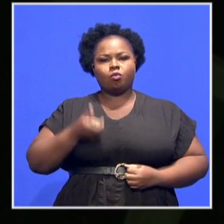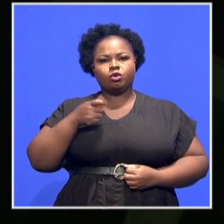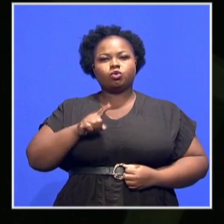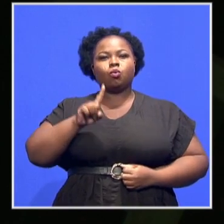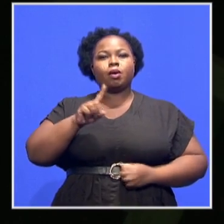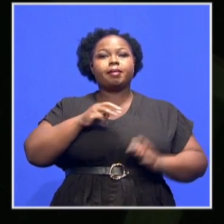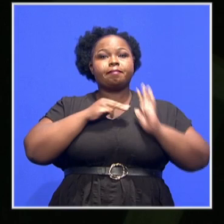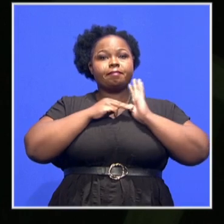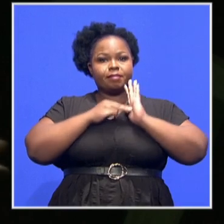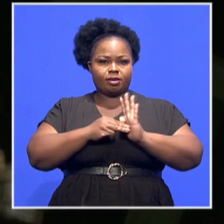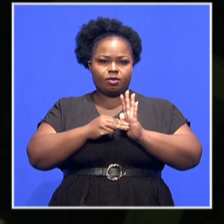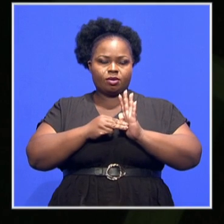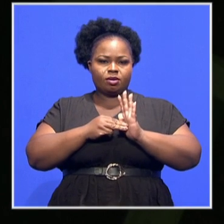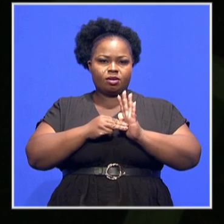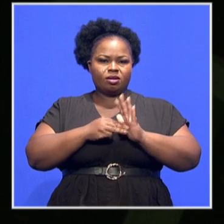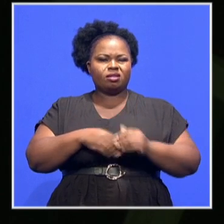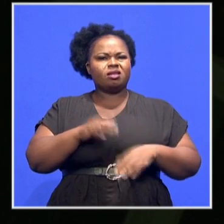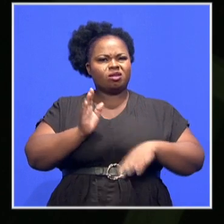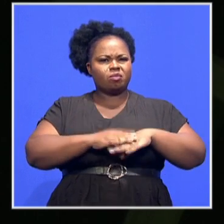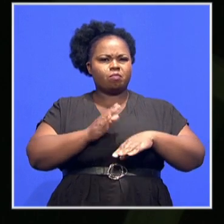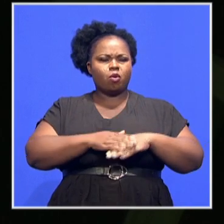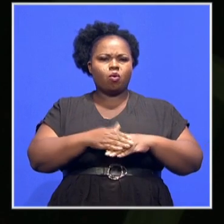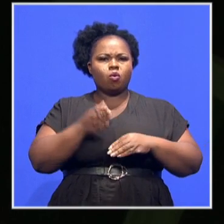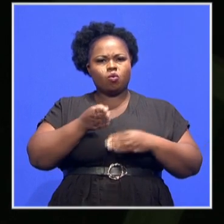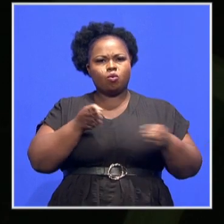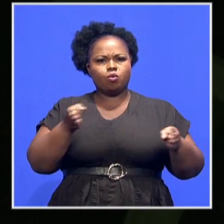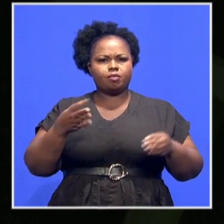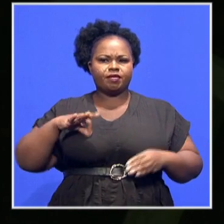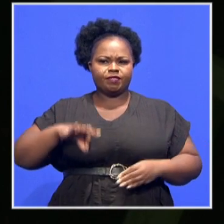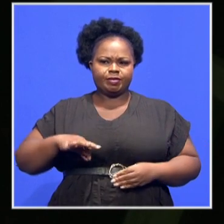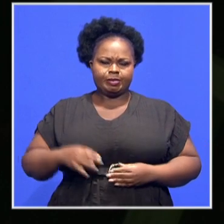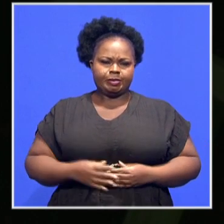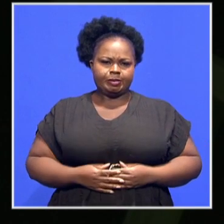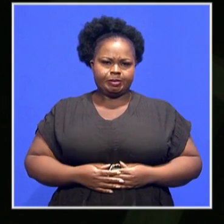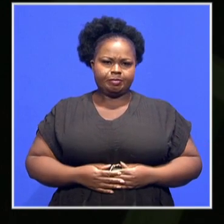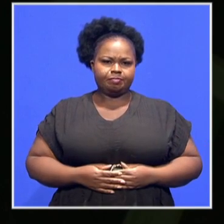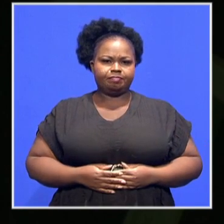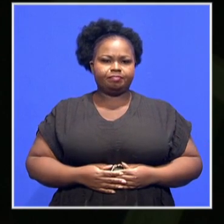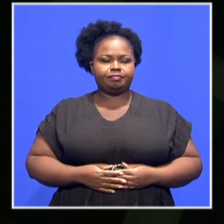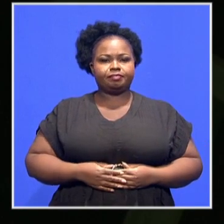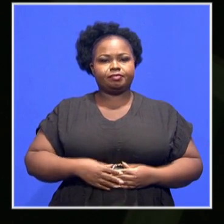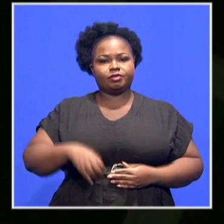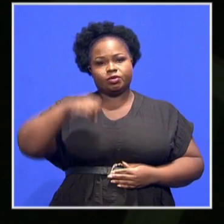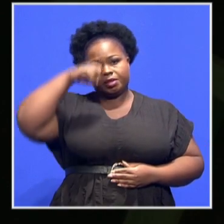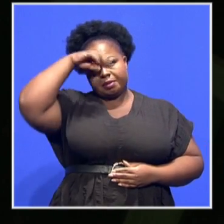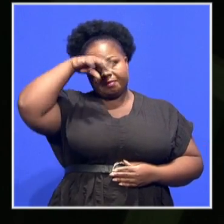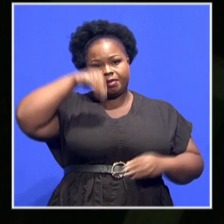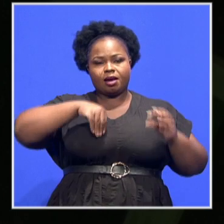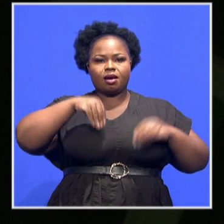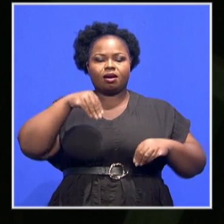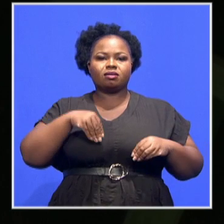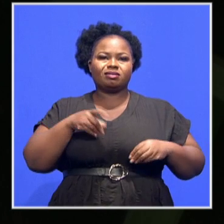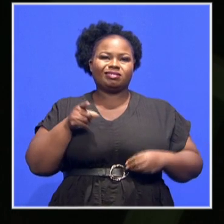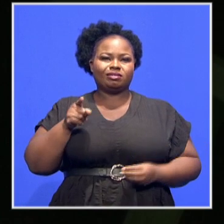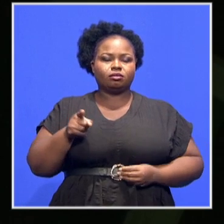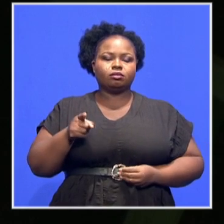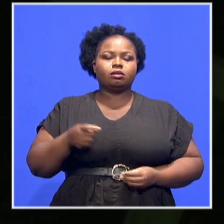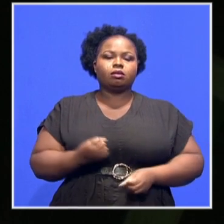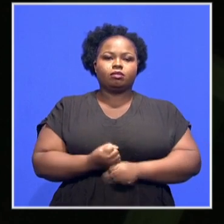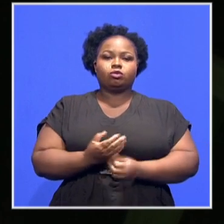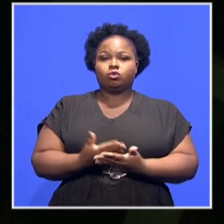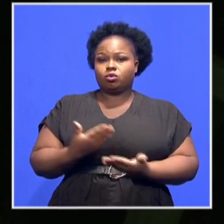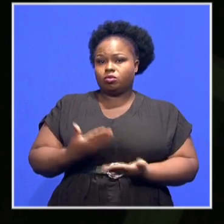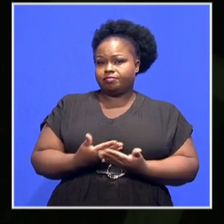direct jobs and many more indirectly. Mining revenues enable government